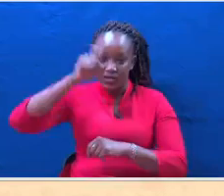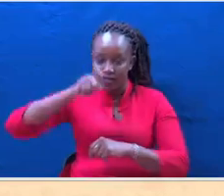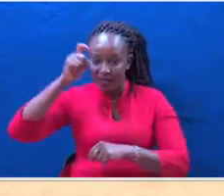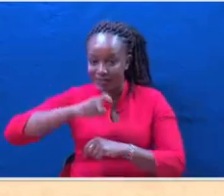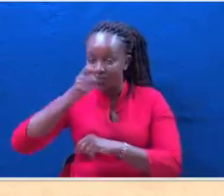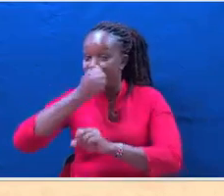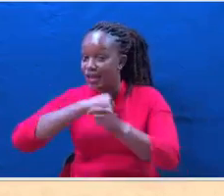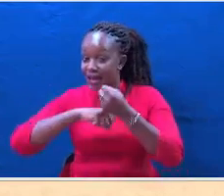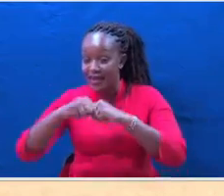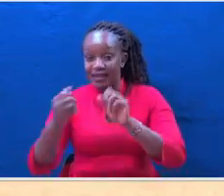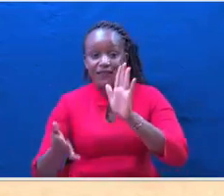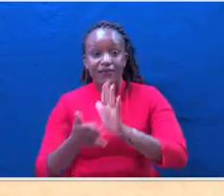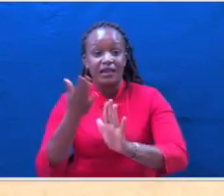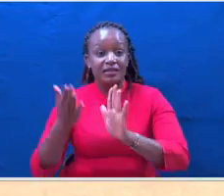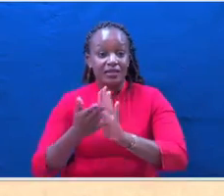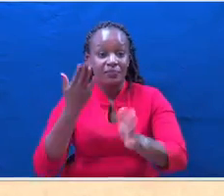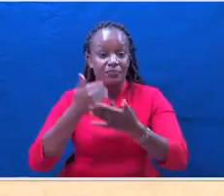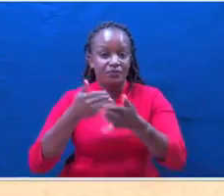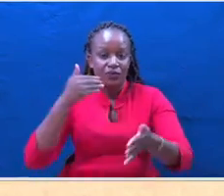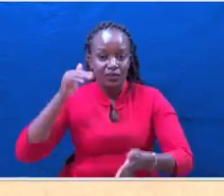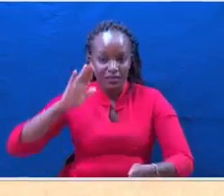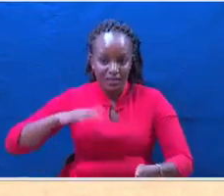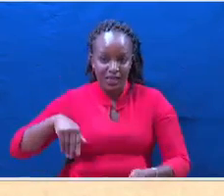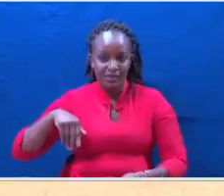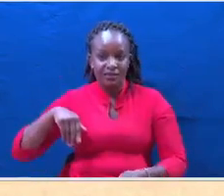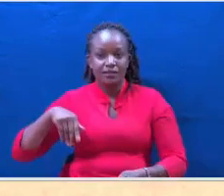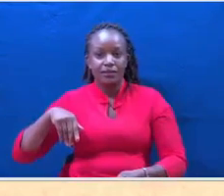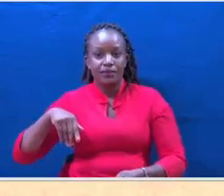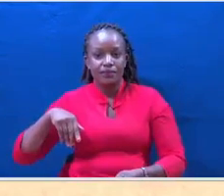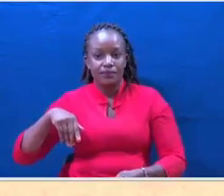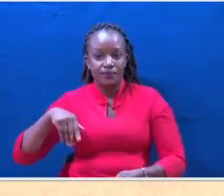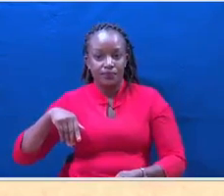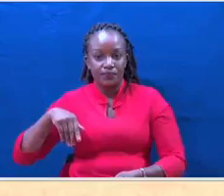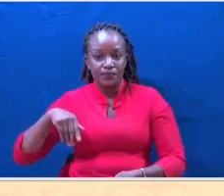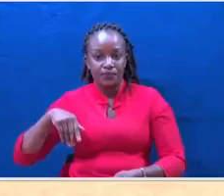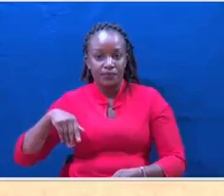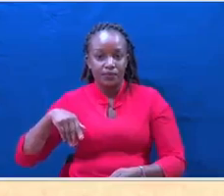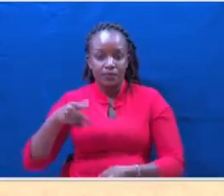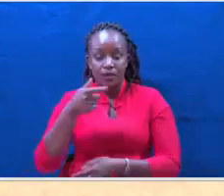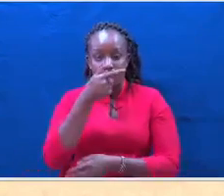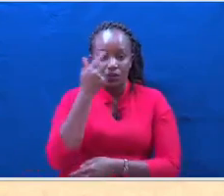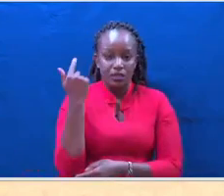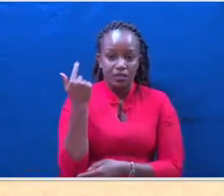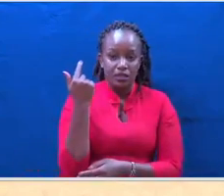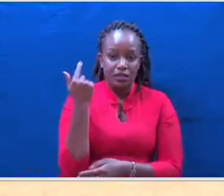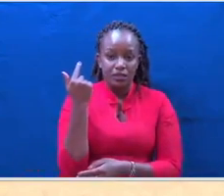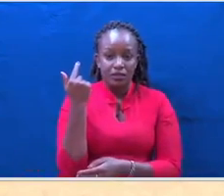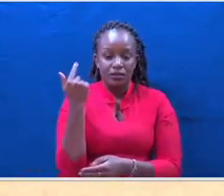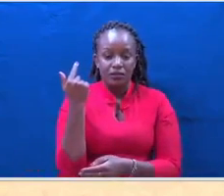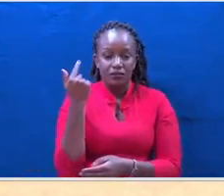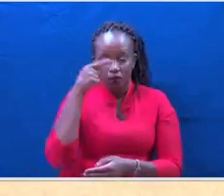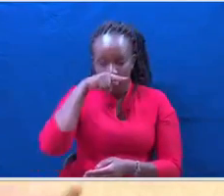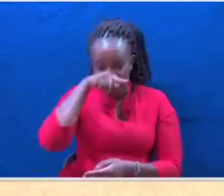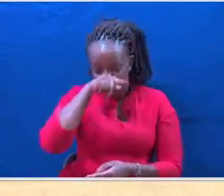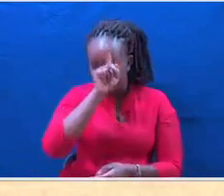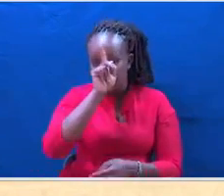too late is, I think, the most fundamental thing that I've taken and I would want everyone to take, because, for rhinos,